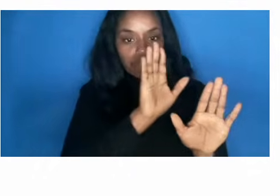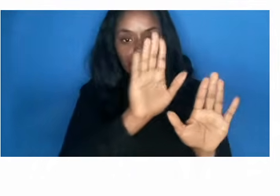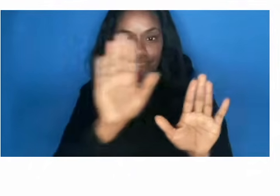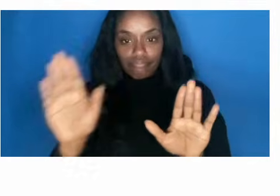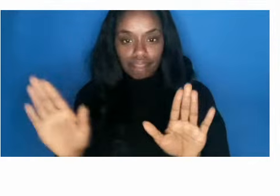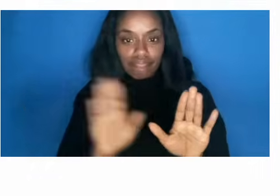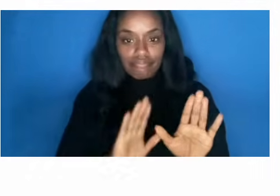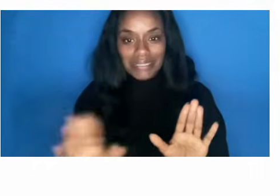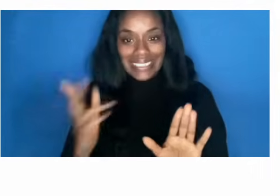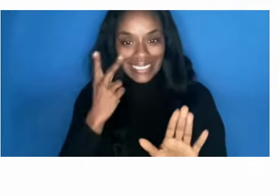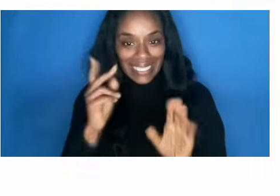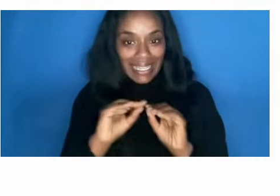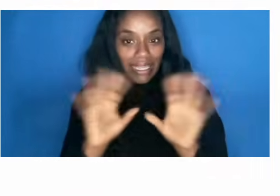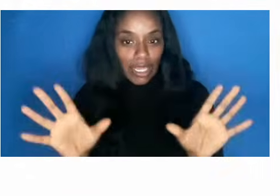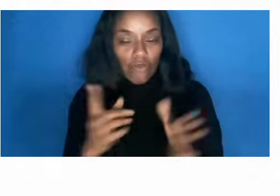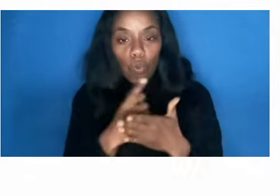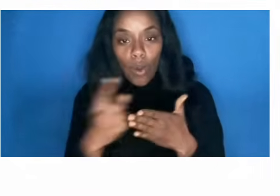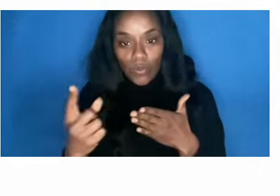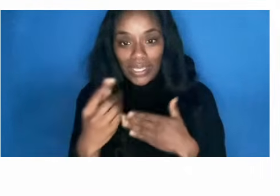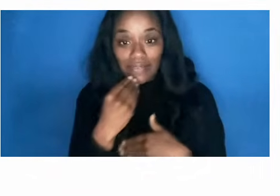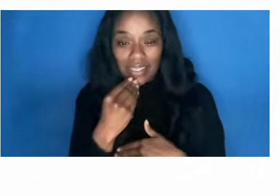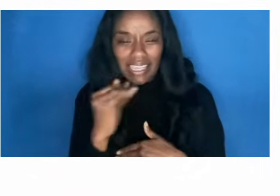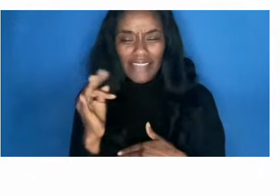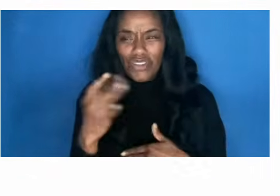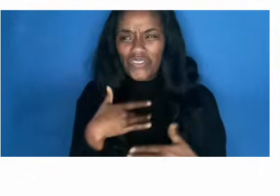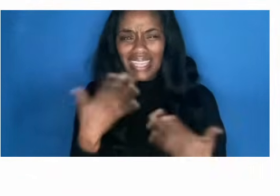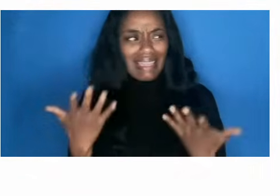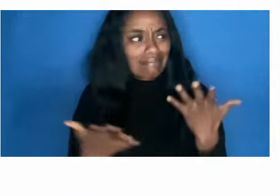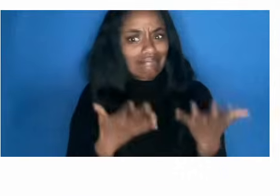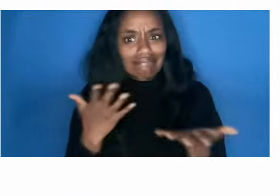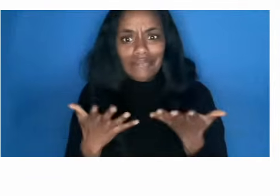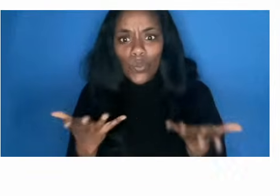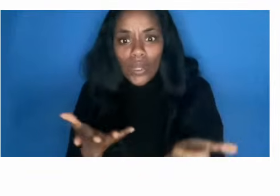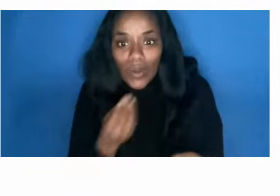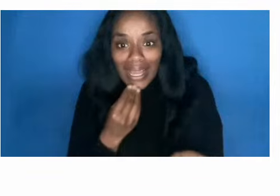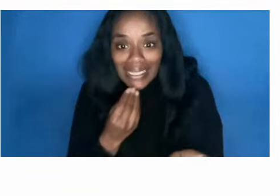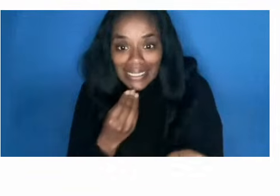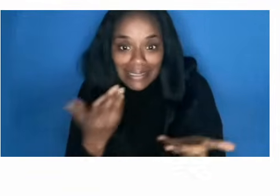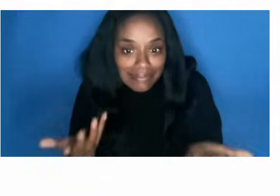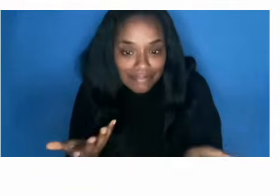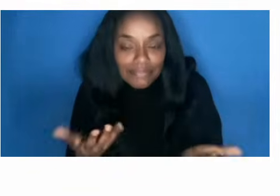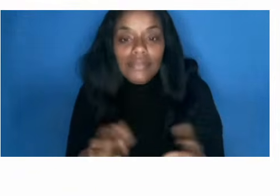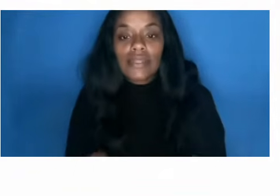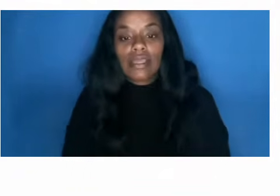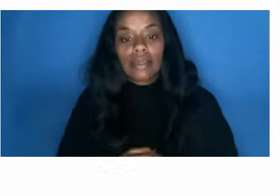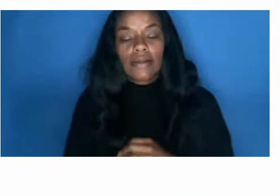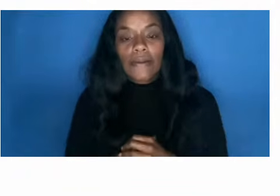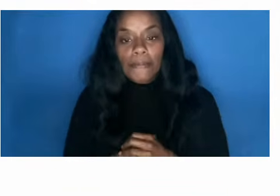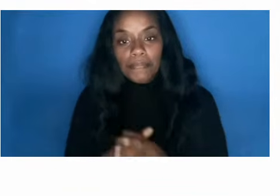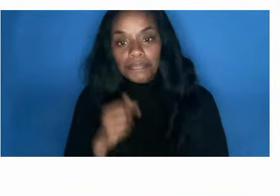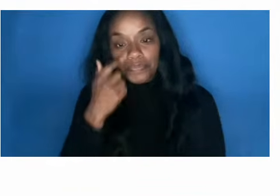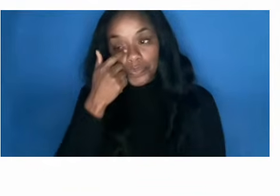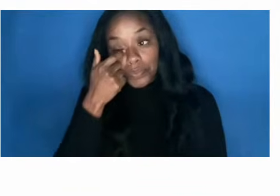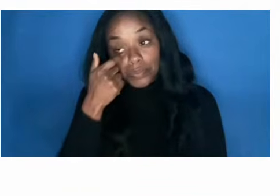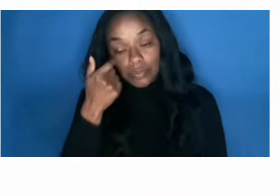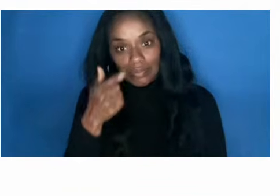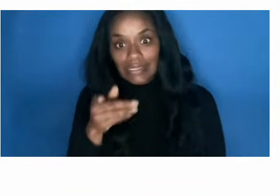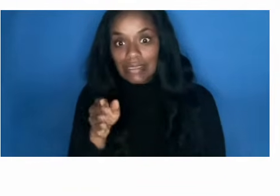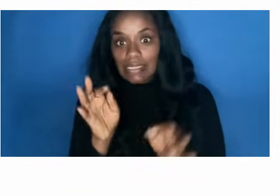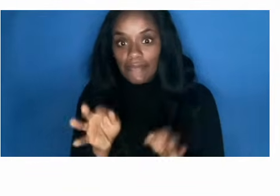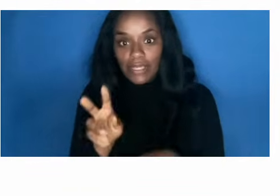if you are kind of lost on, well, what do I even eat for all meals? And so definitely tap into